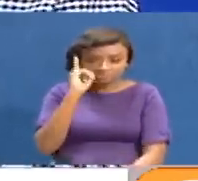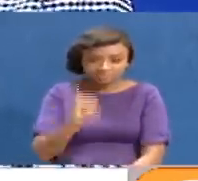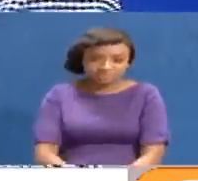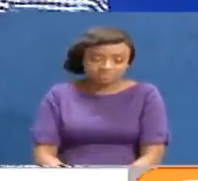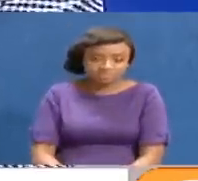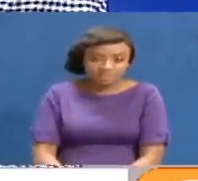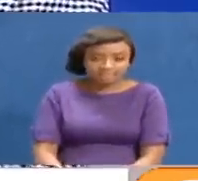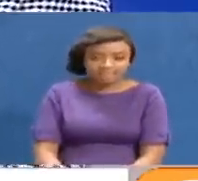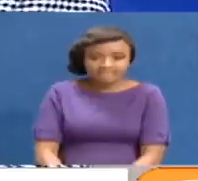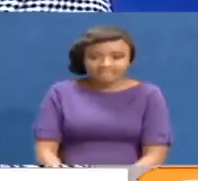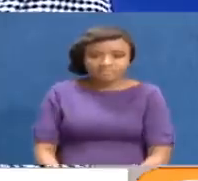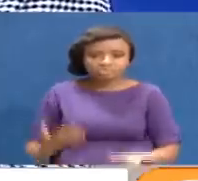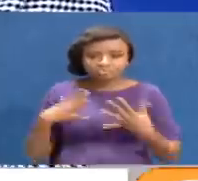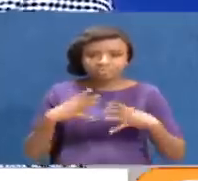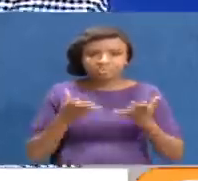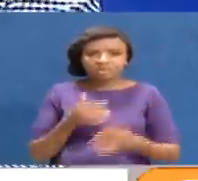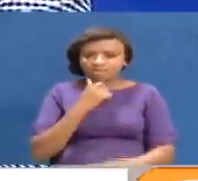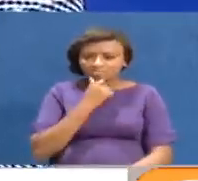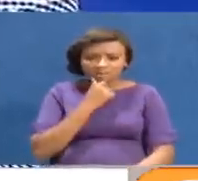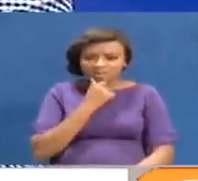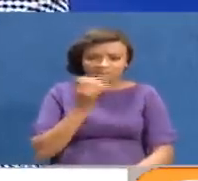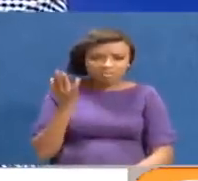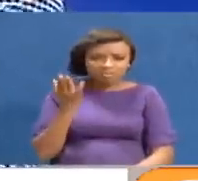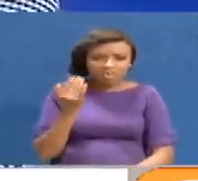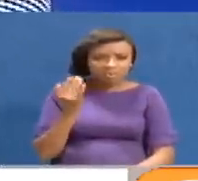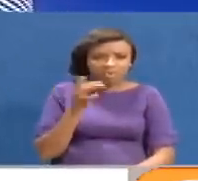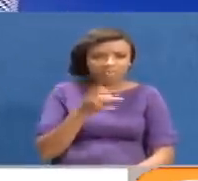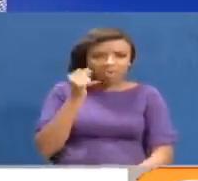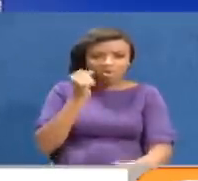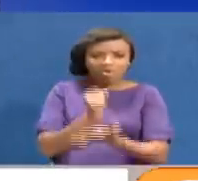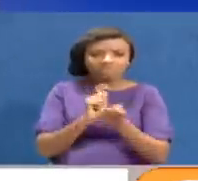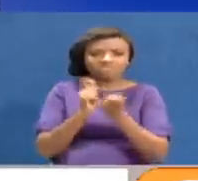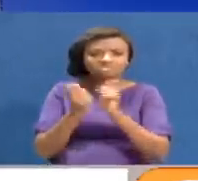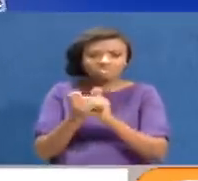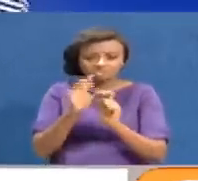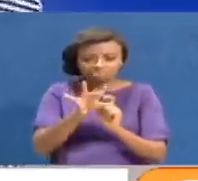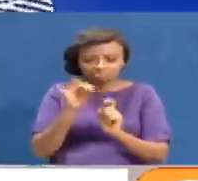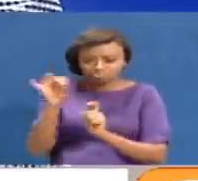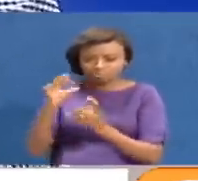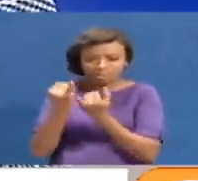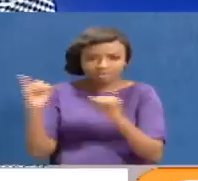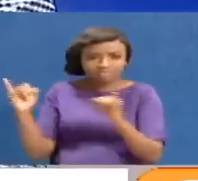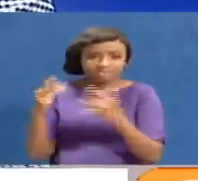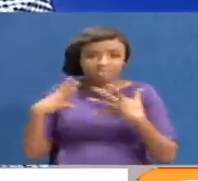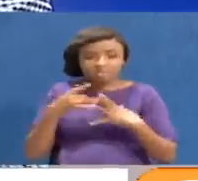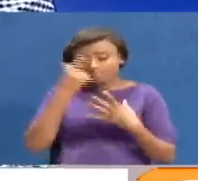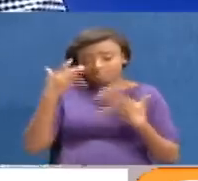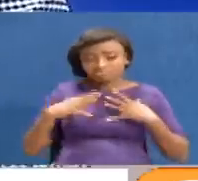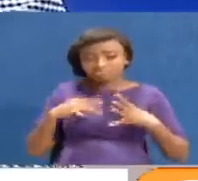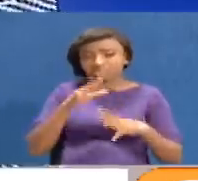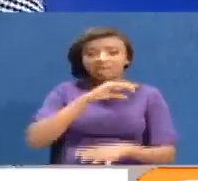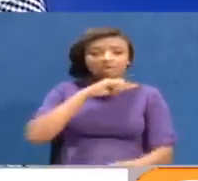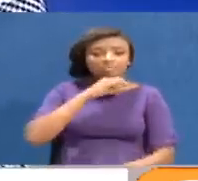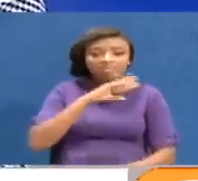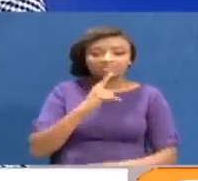right? Now, why are people asking for that office to be removed from that and made independent? Is because people are complaining